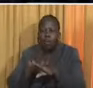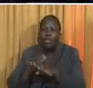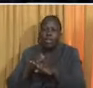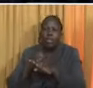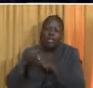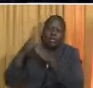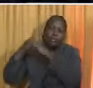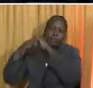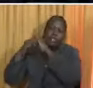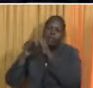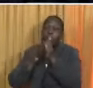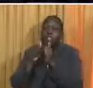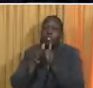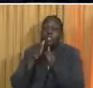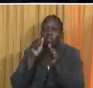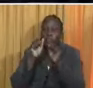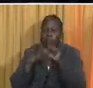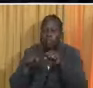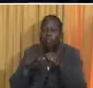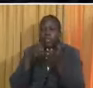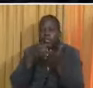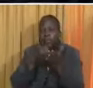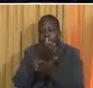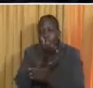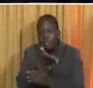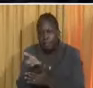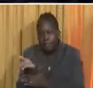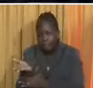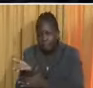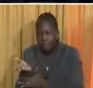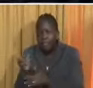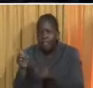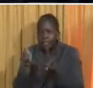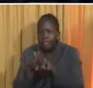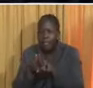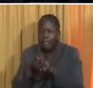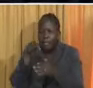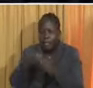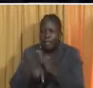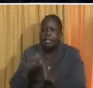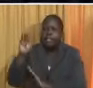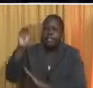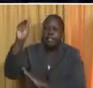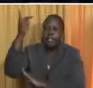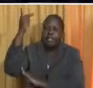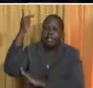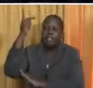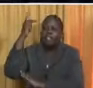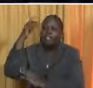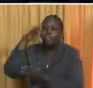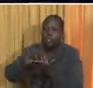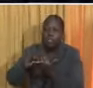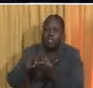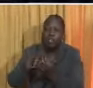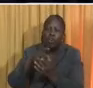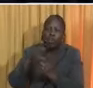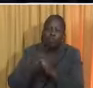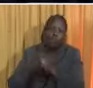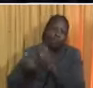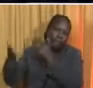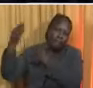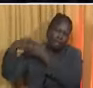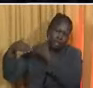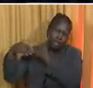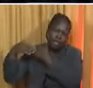be drawn from those places. In the Kenyan situation, drawing from the past, informed by